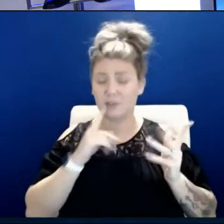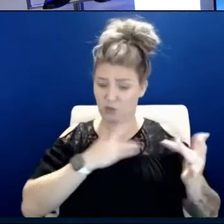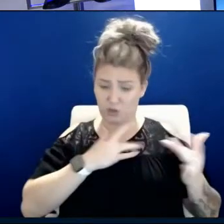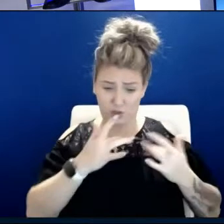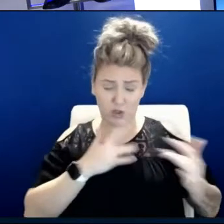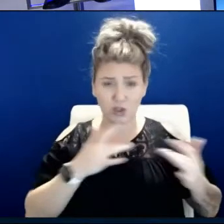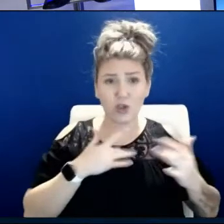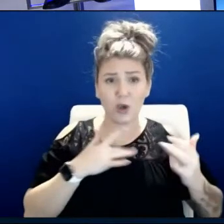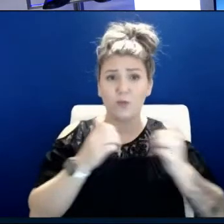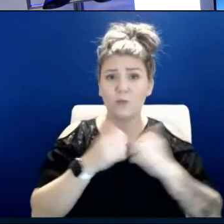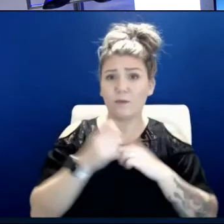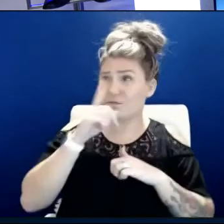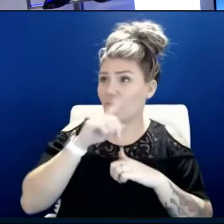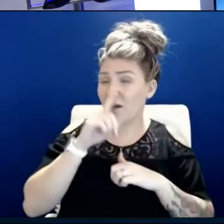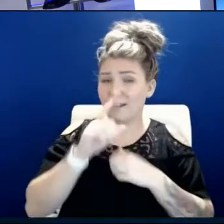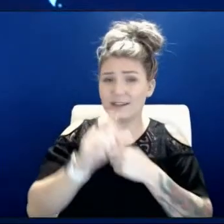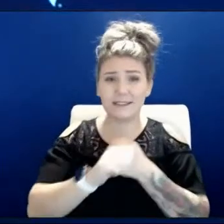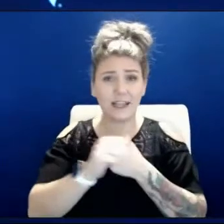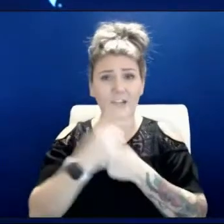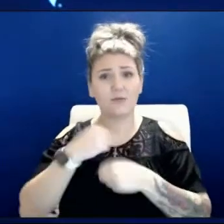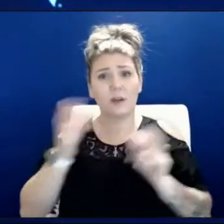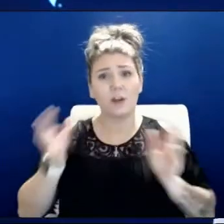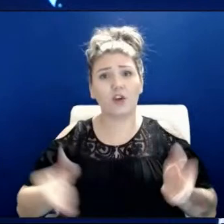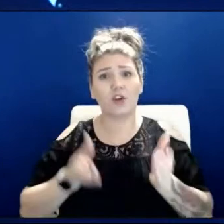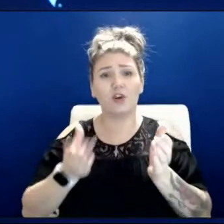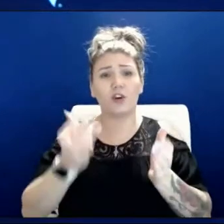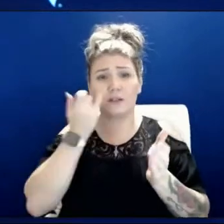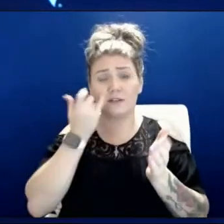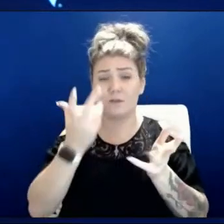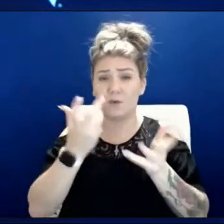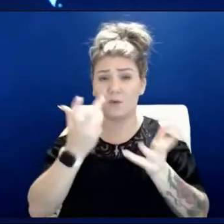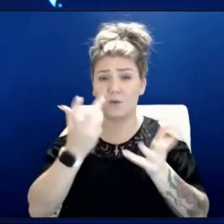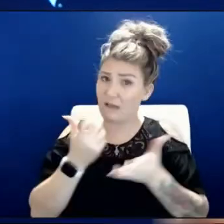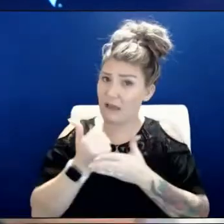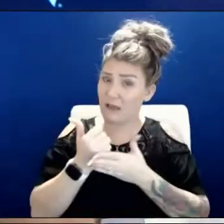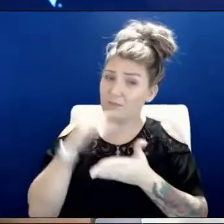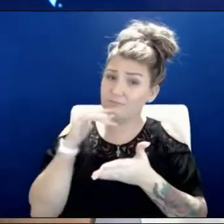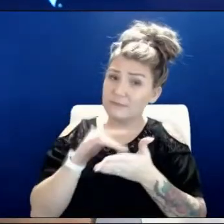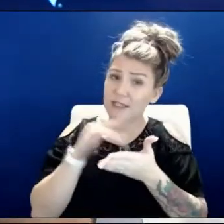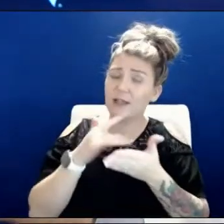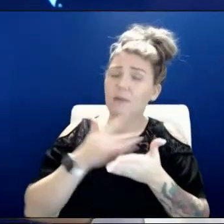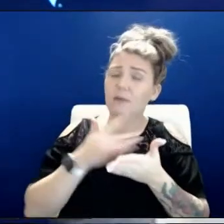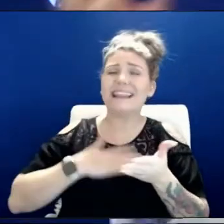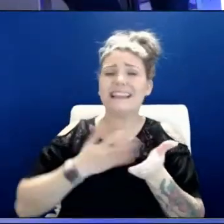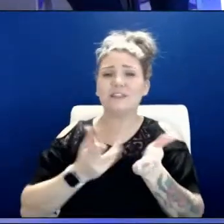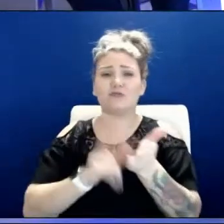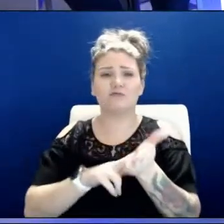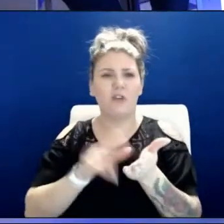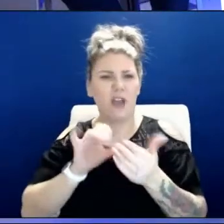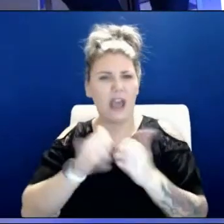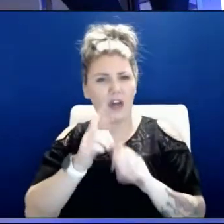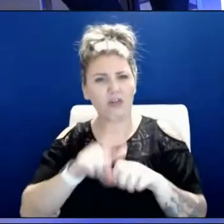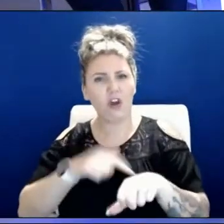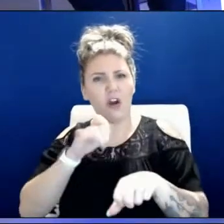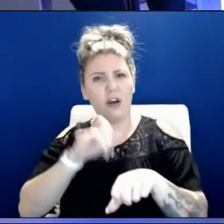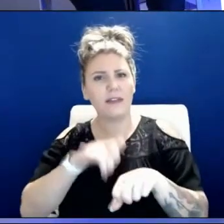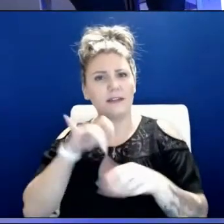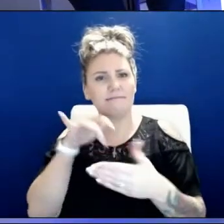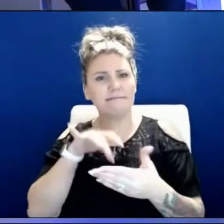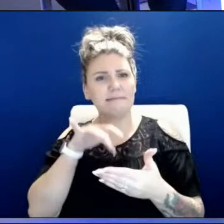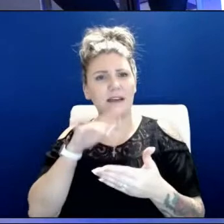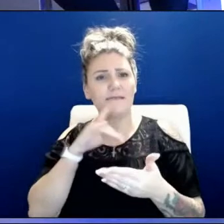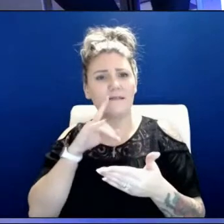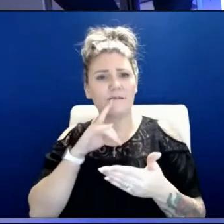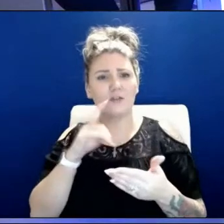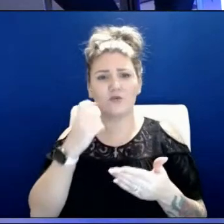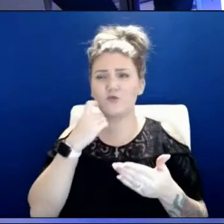it. We encourage people, if you want to help us study ivermectin, please enroll in this study. And how long have we had that study going on now? For the last 4